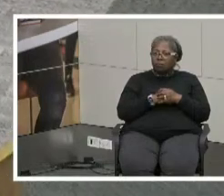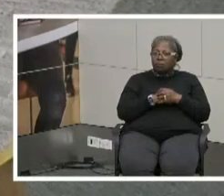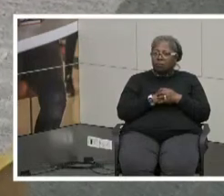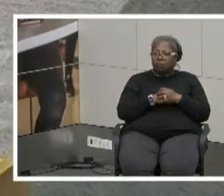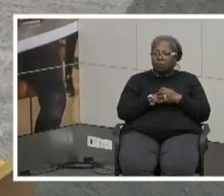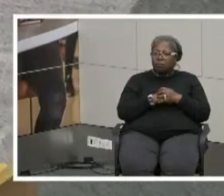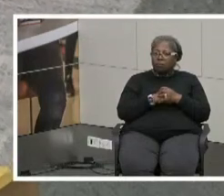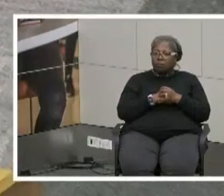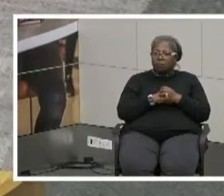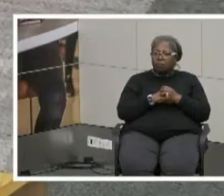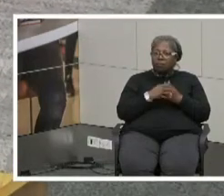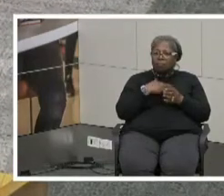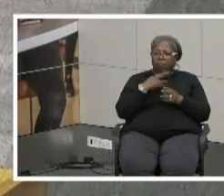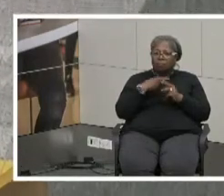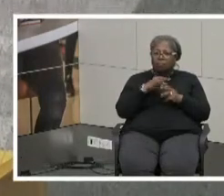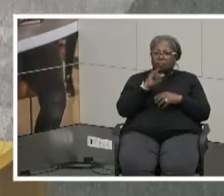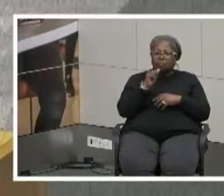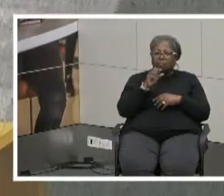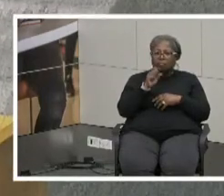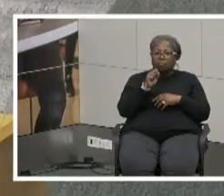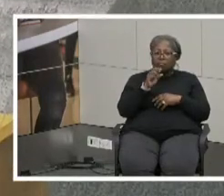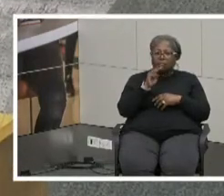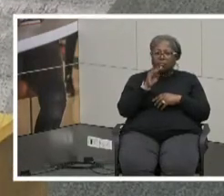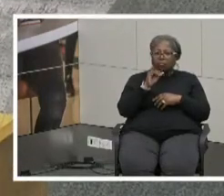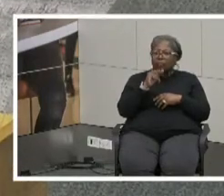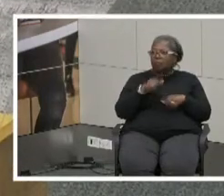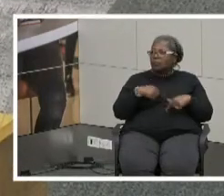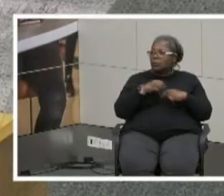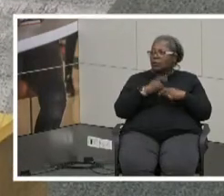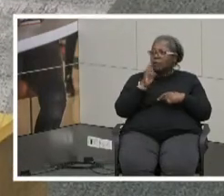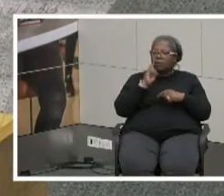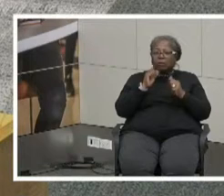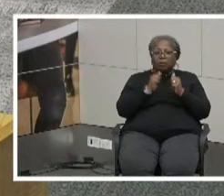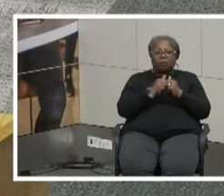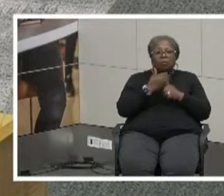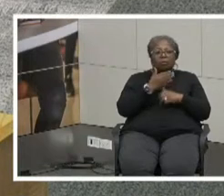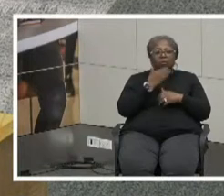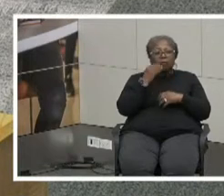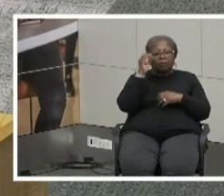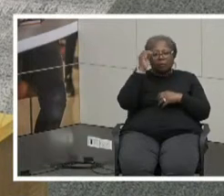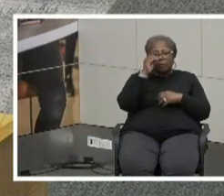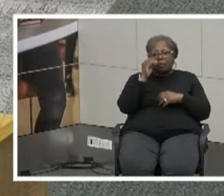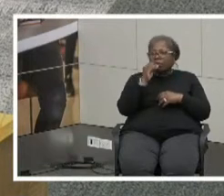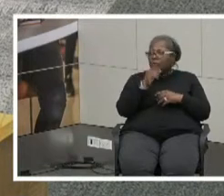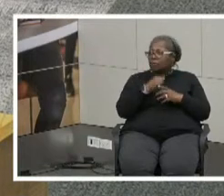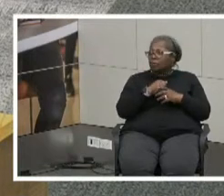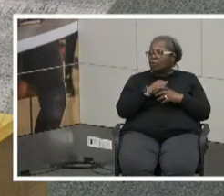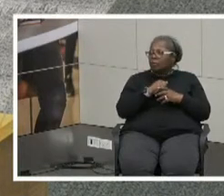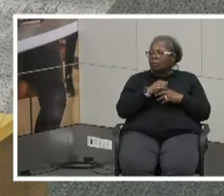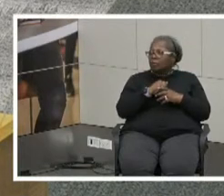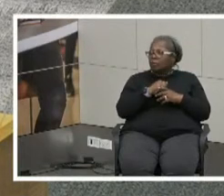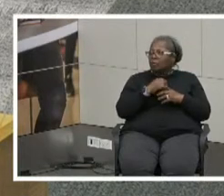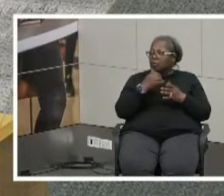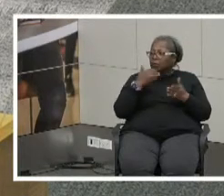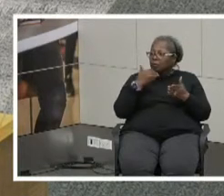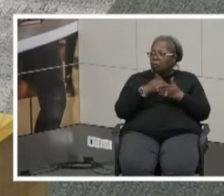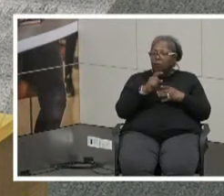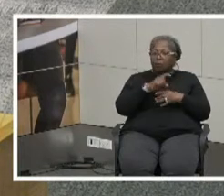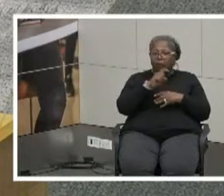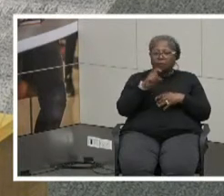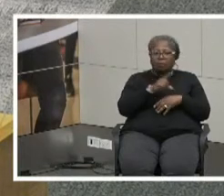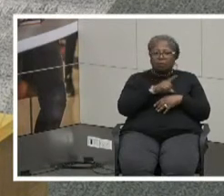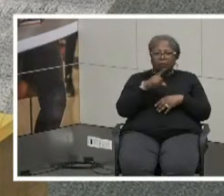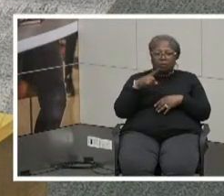CA my name is Jasmine cvin with good Reon Houston with Federal pandemic relief funds coming to an end the Texas